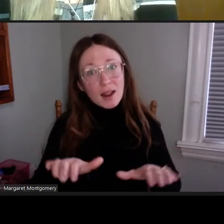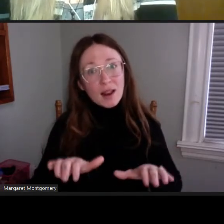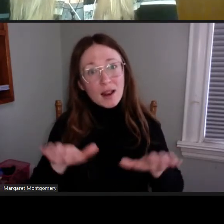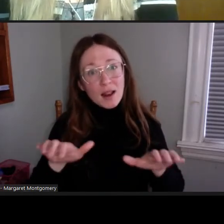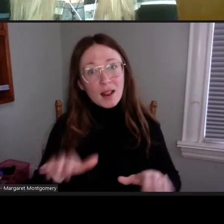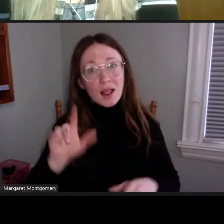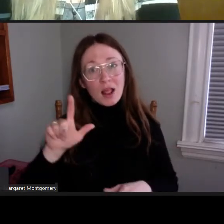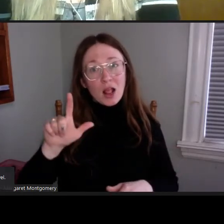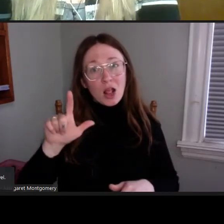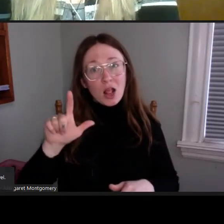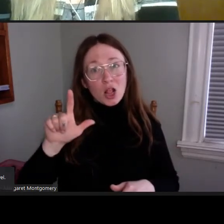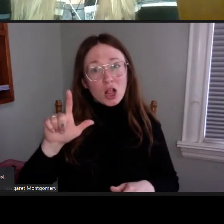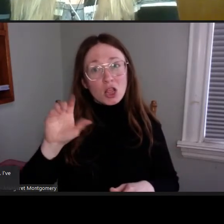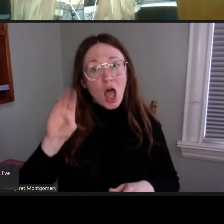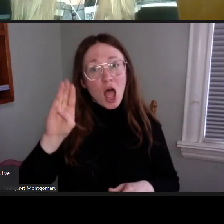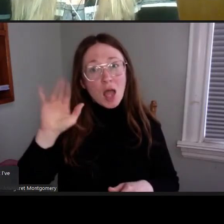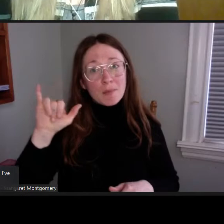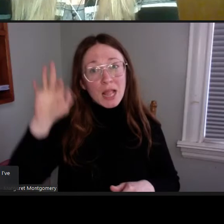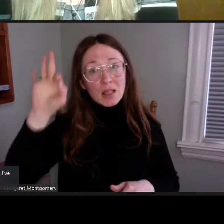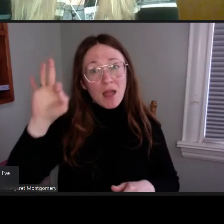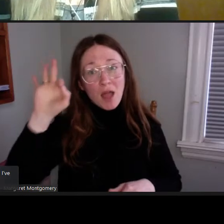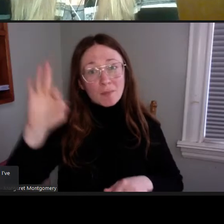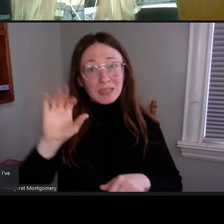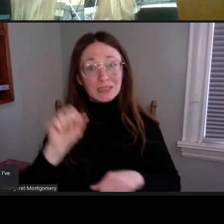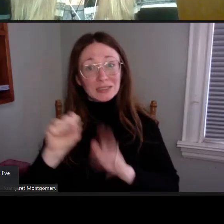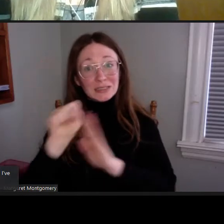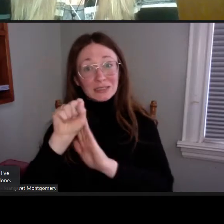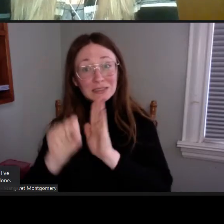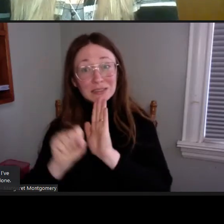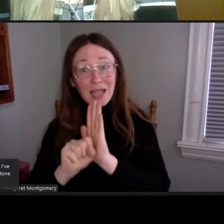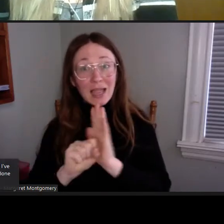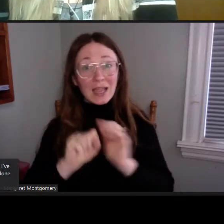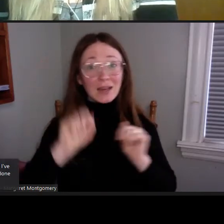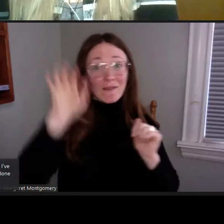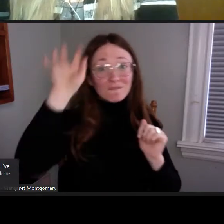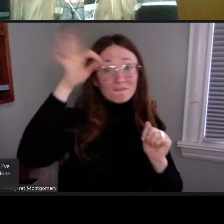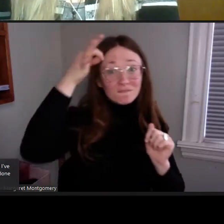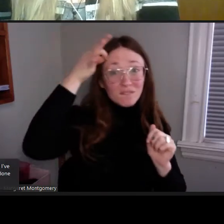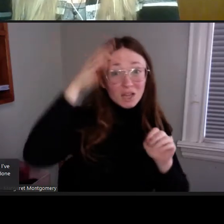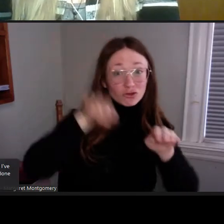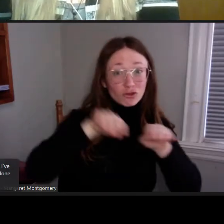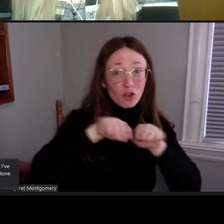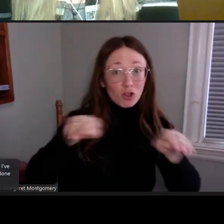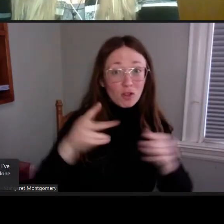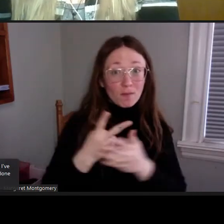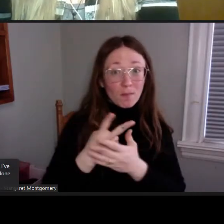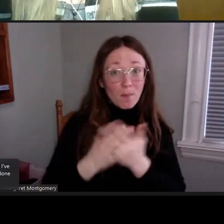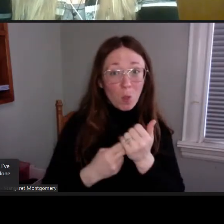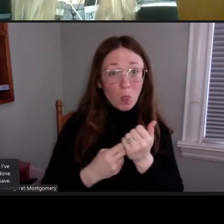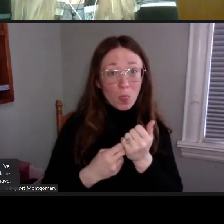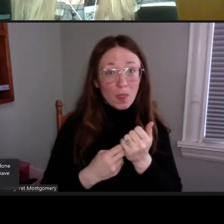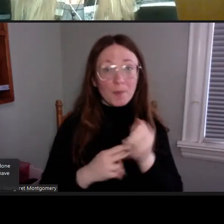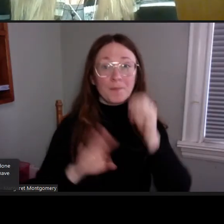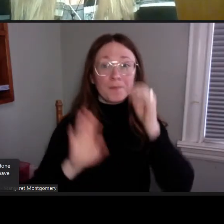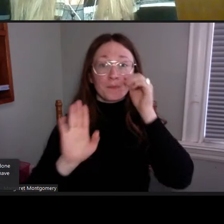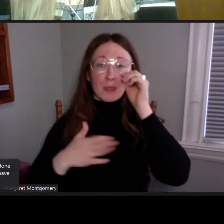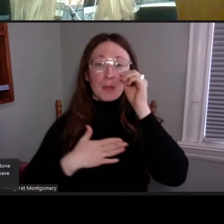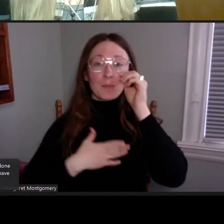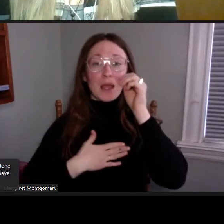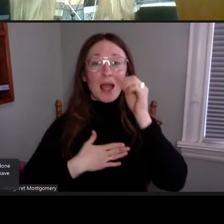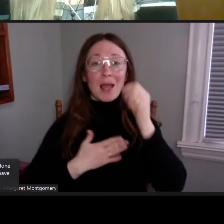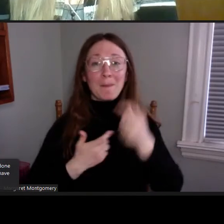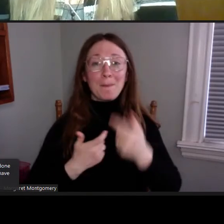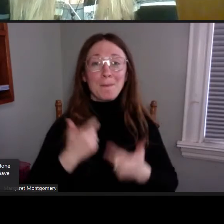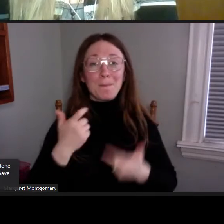lobbying on the state level. I've gone out to the federal government. I've done everything, and I have found that where I have the greatest impact and